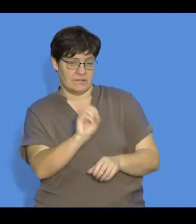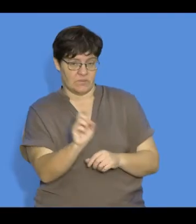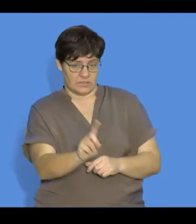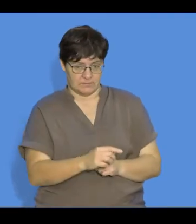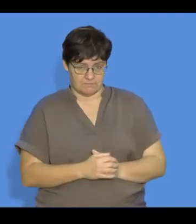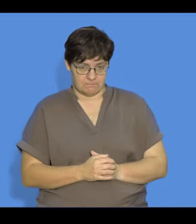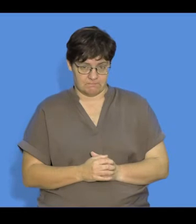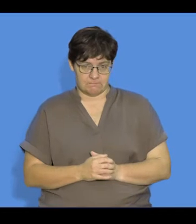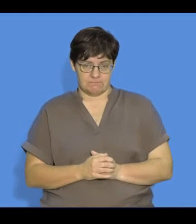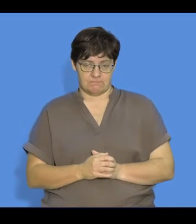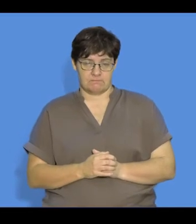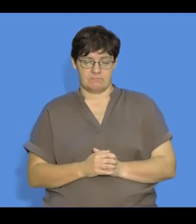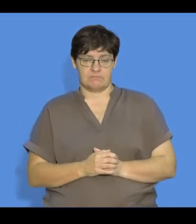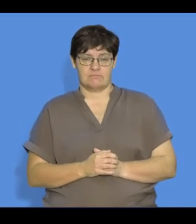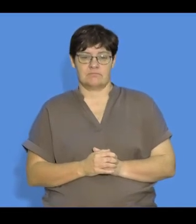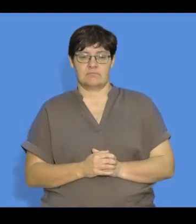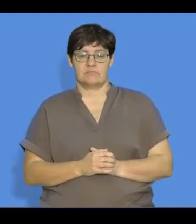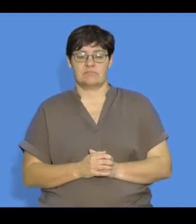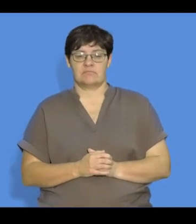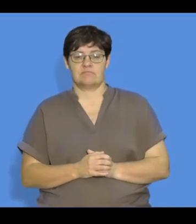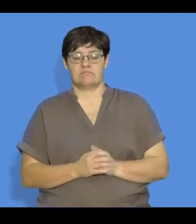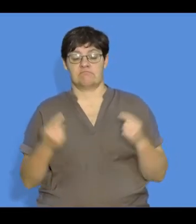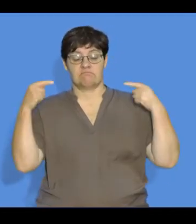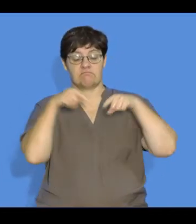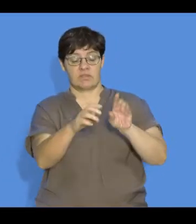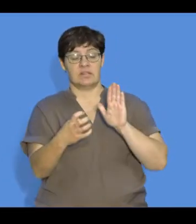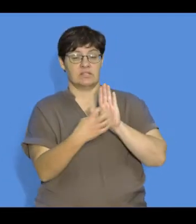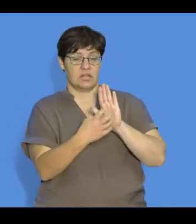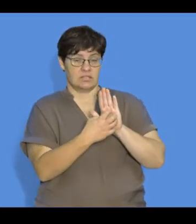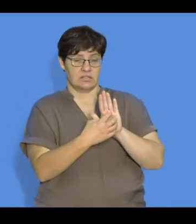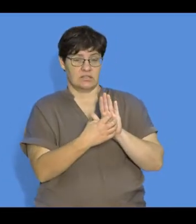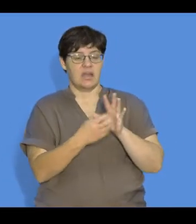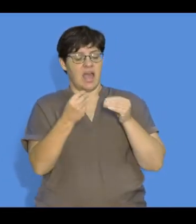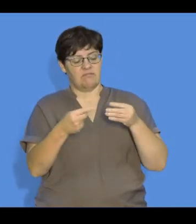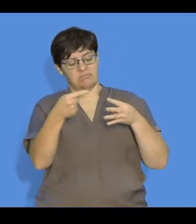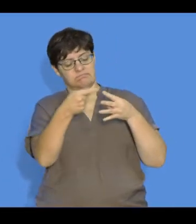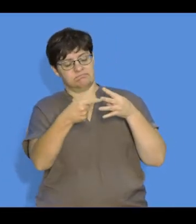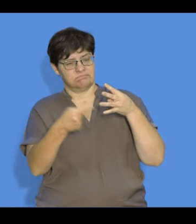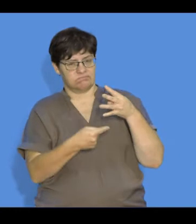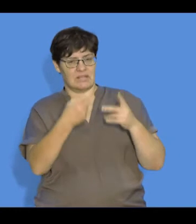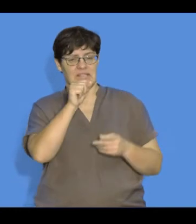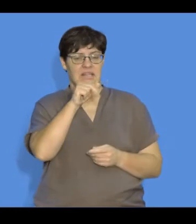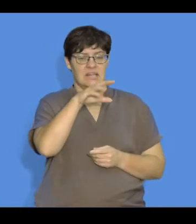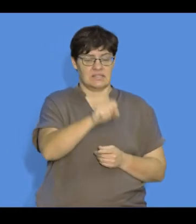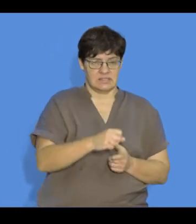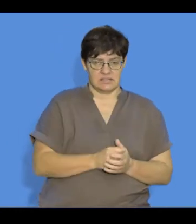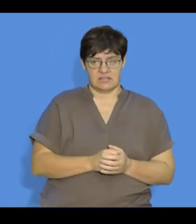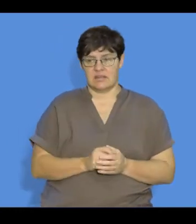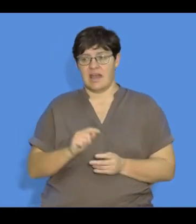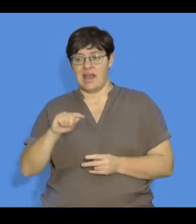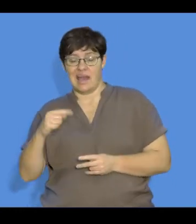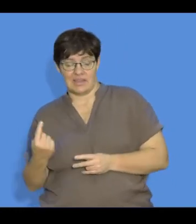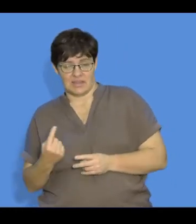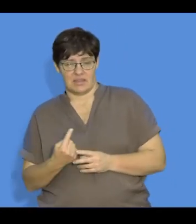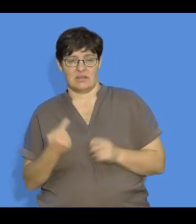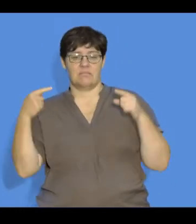Right. So in a combination circuit, there are components that are in series and others that